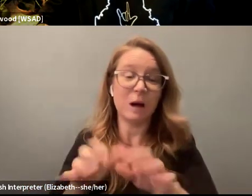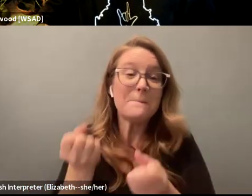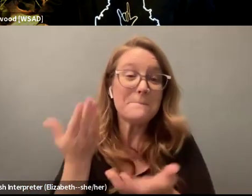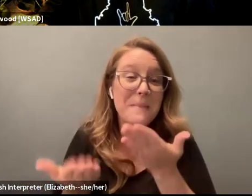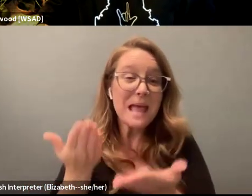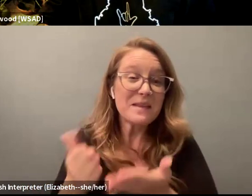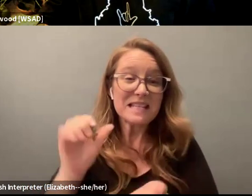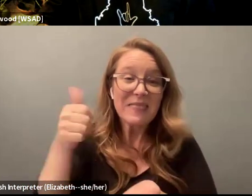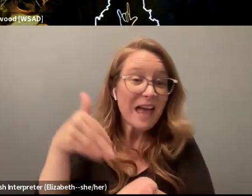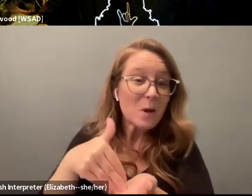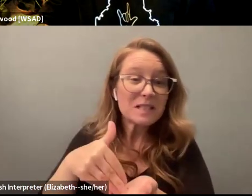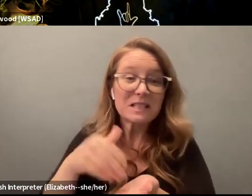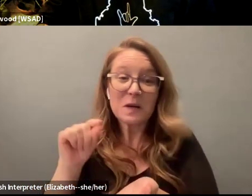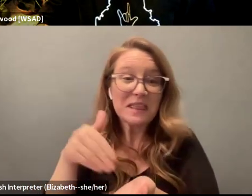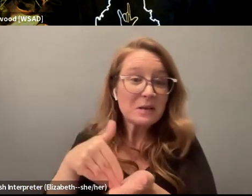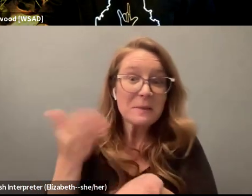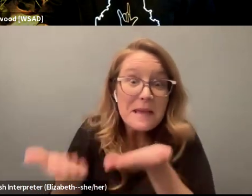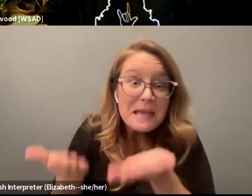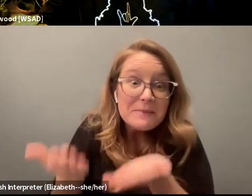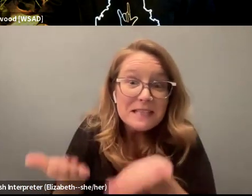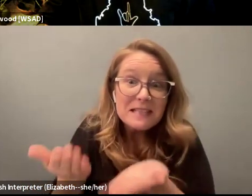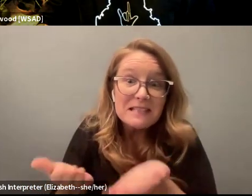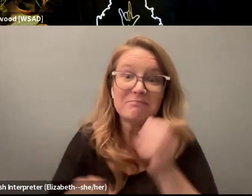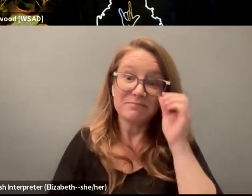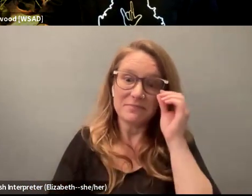maybe tens of thousands.